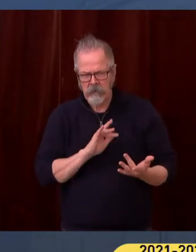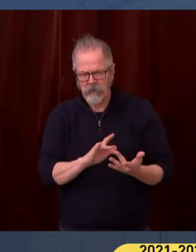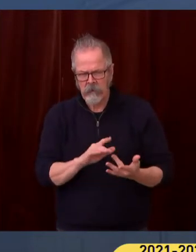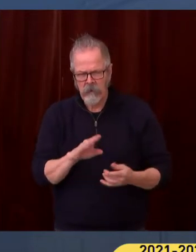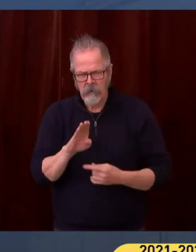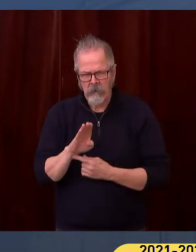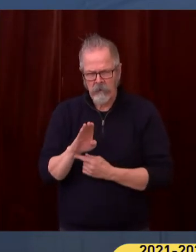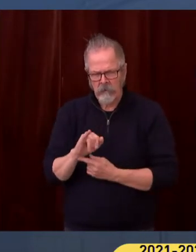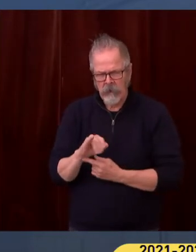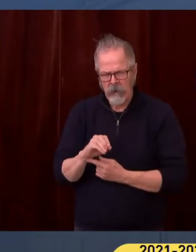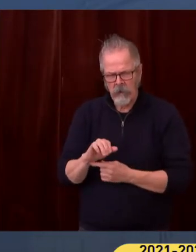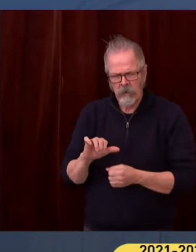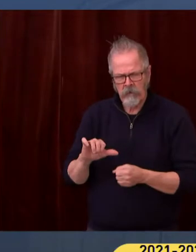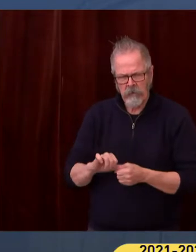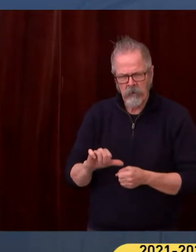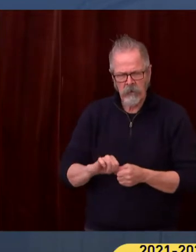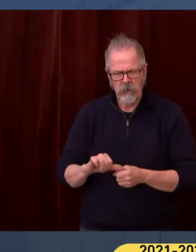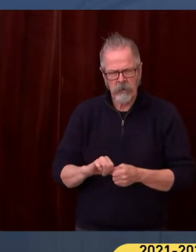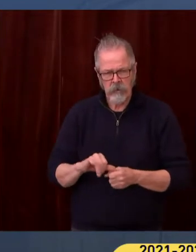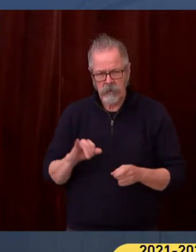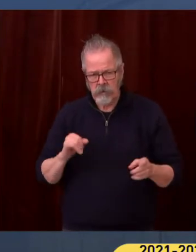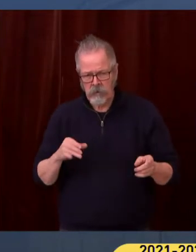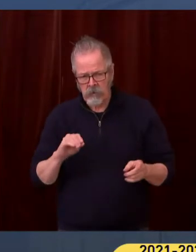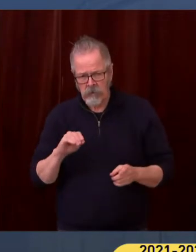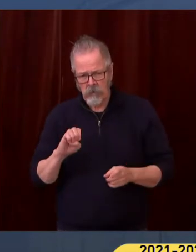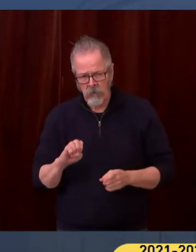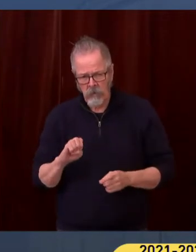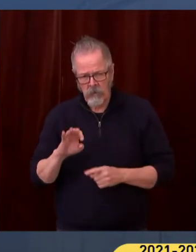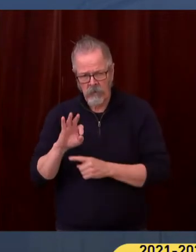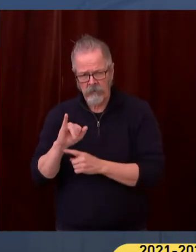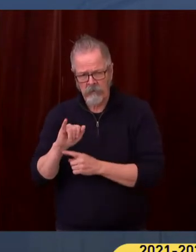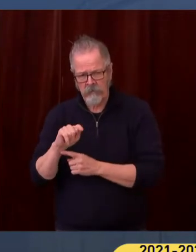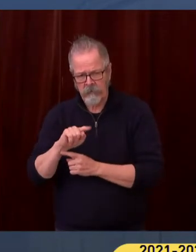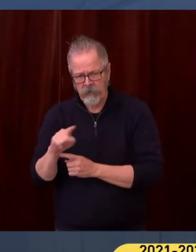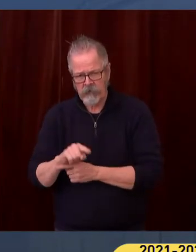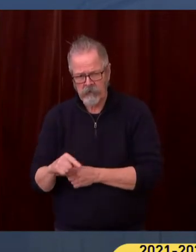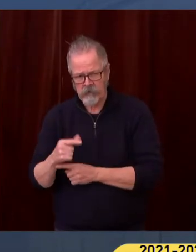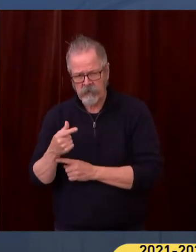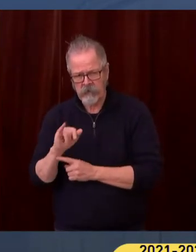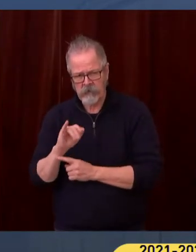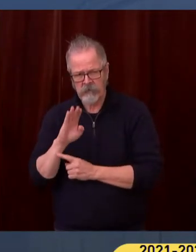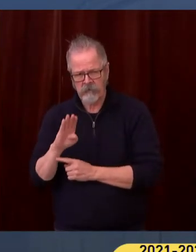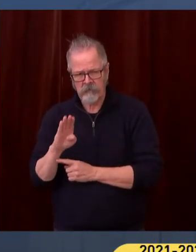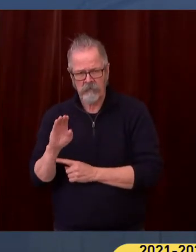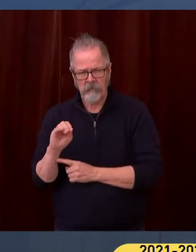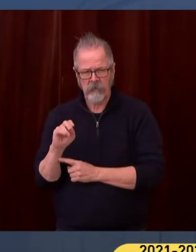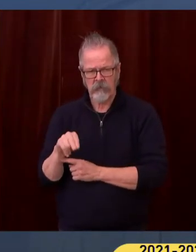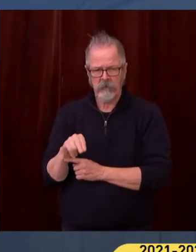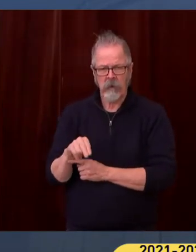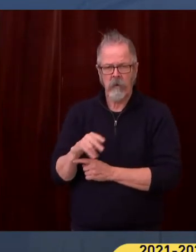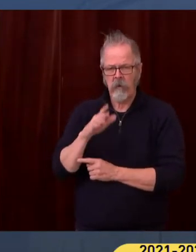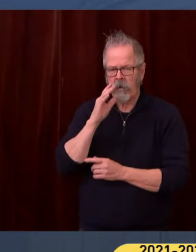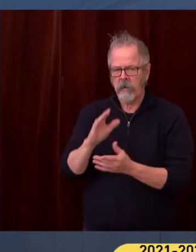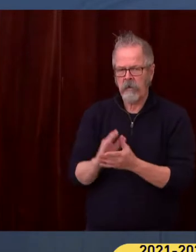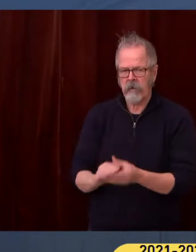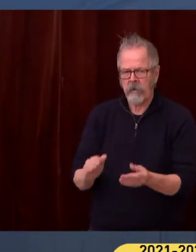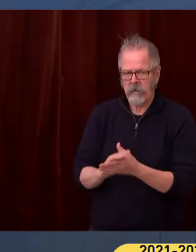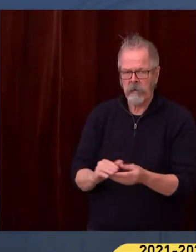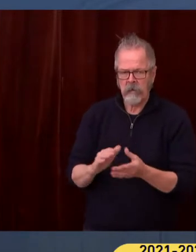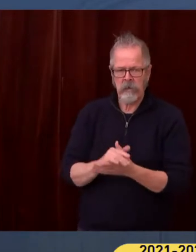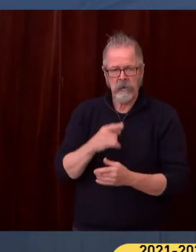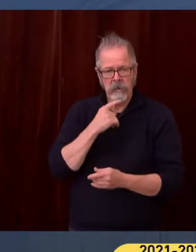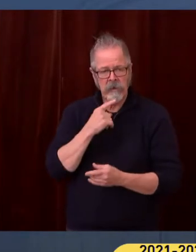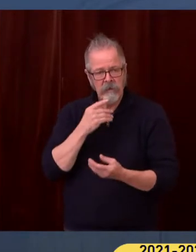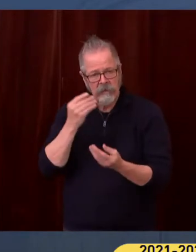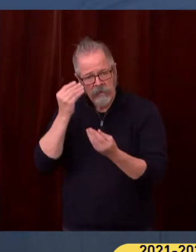hoping to comment. Yeah, Joe, want to say something? you don't mind, I'll try to help with that one. You know, we've seen very strong support over the